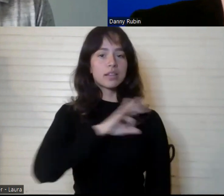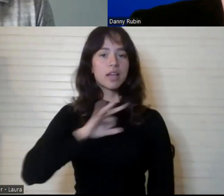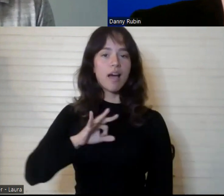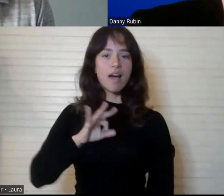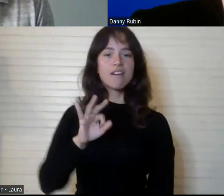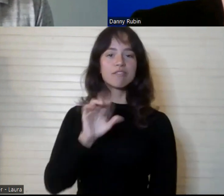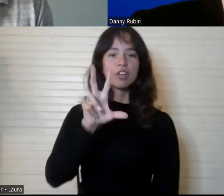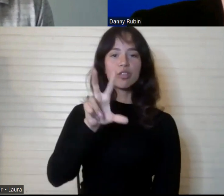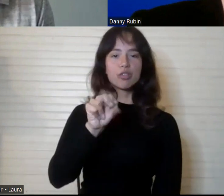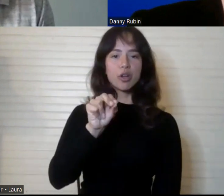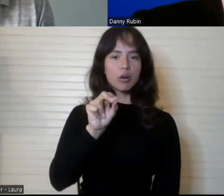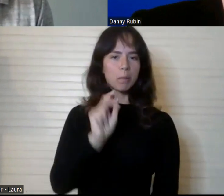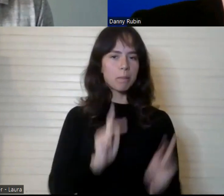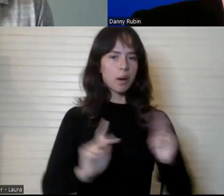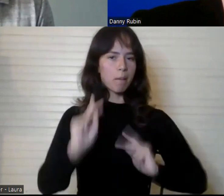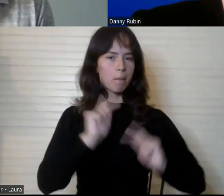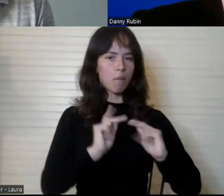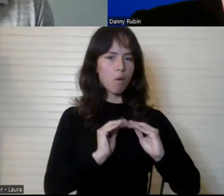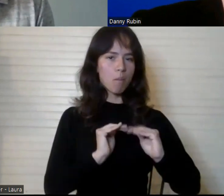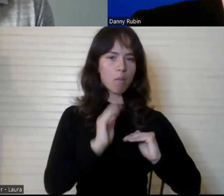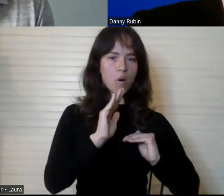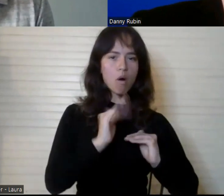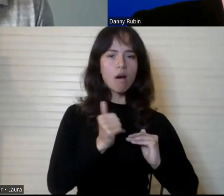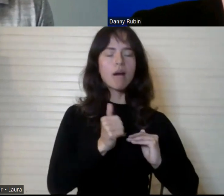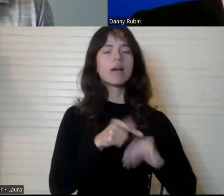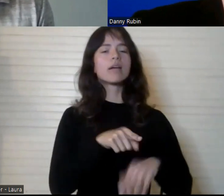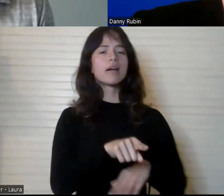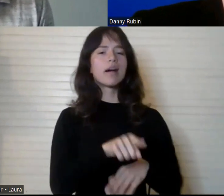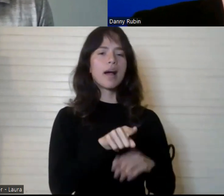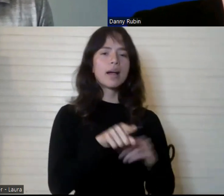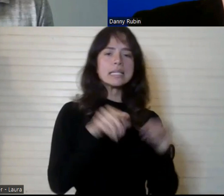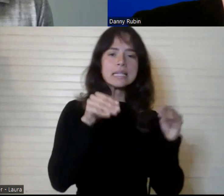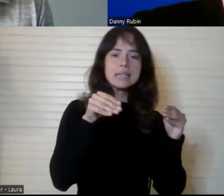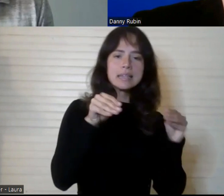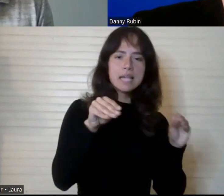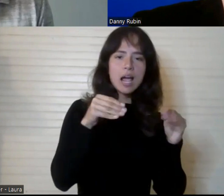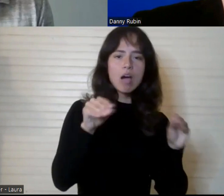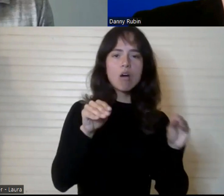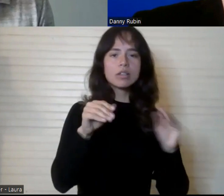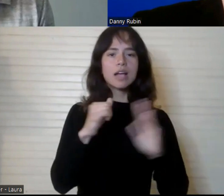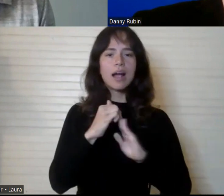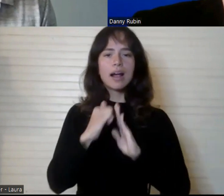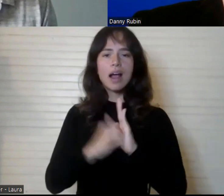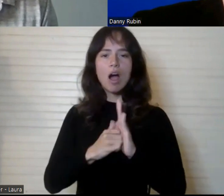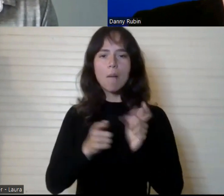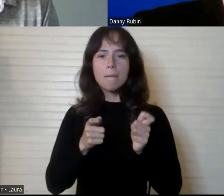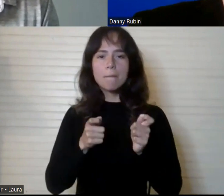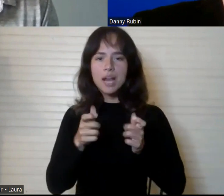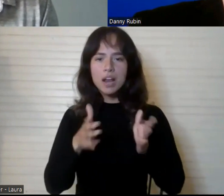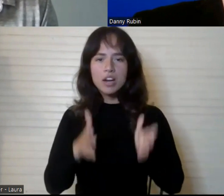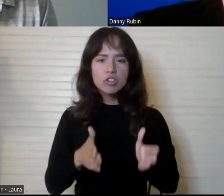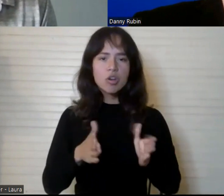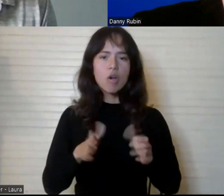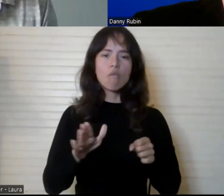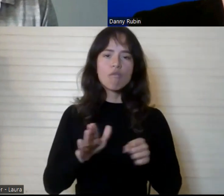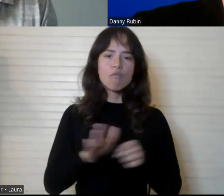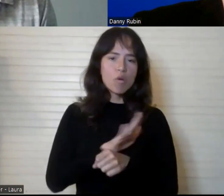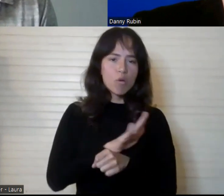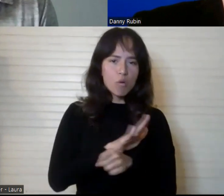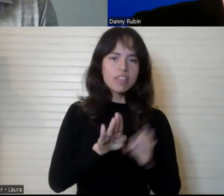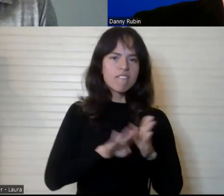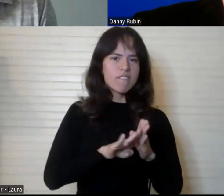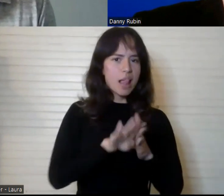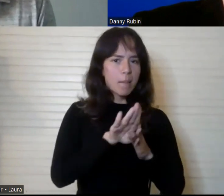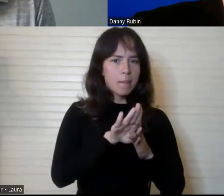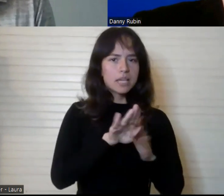our sales, marketing, account management, project management staff, as well as our full development team, which includes full stack developers, as